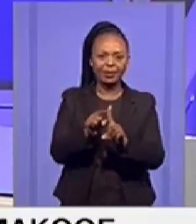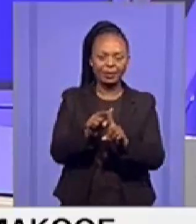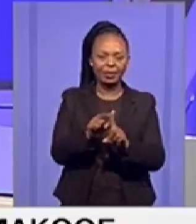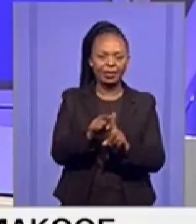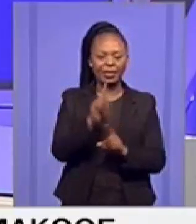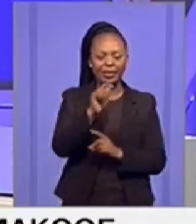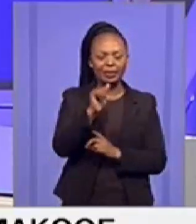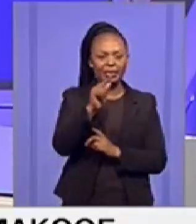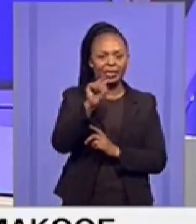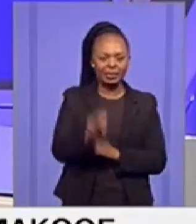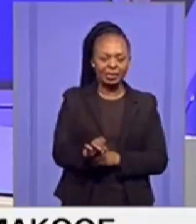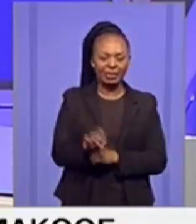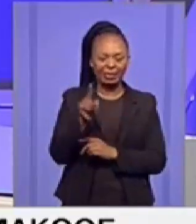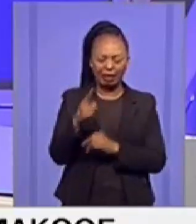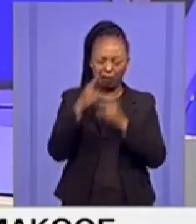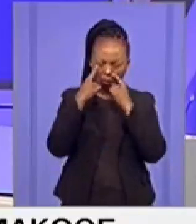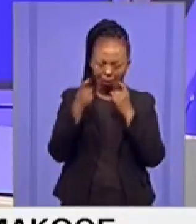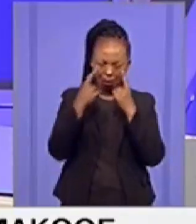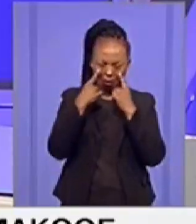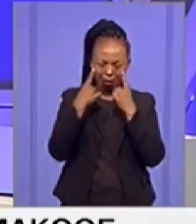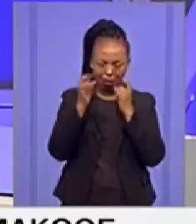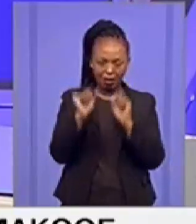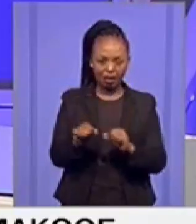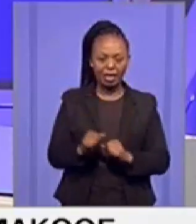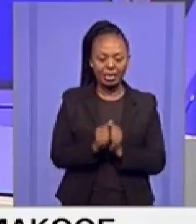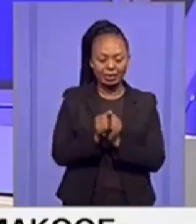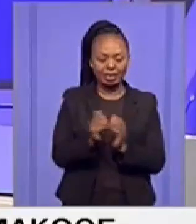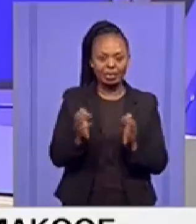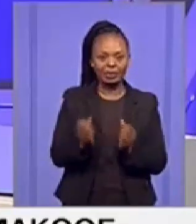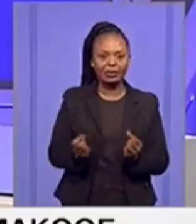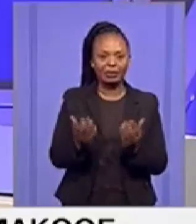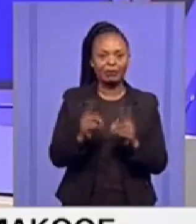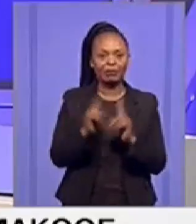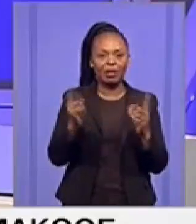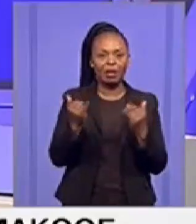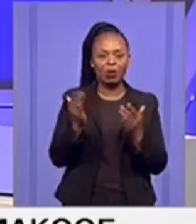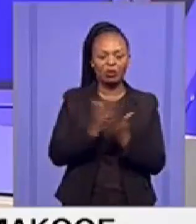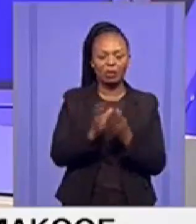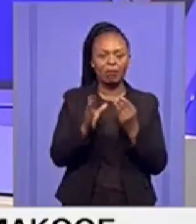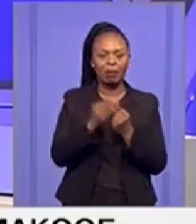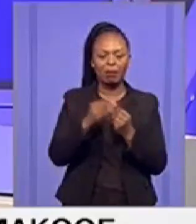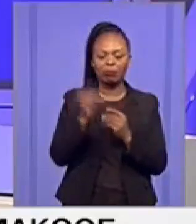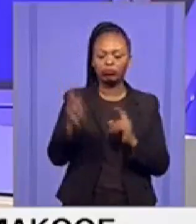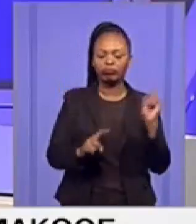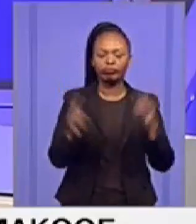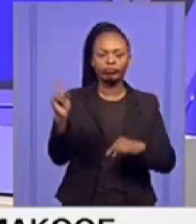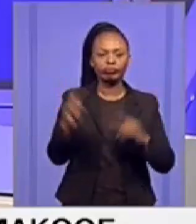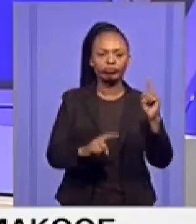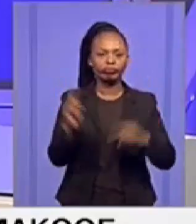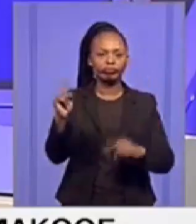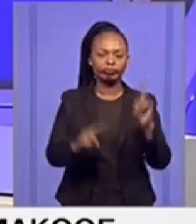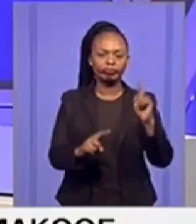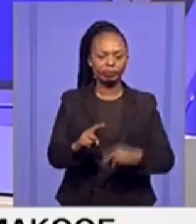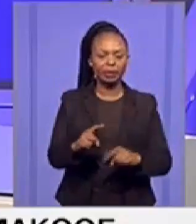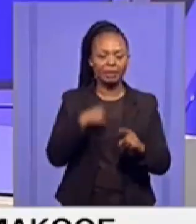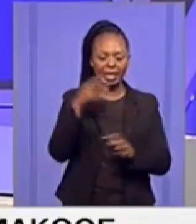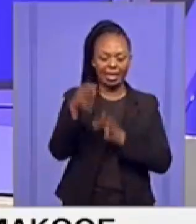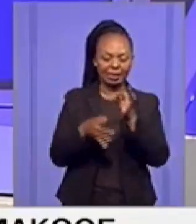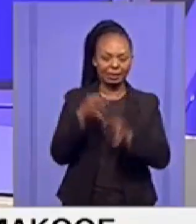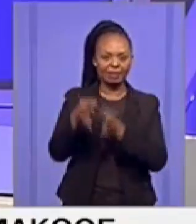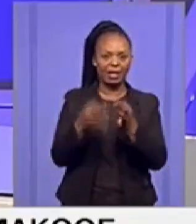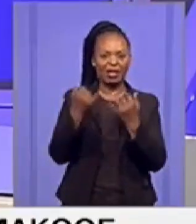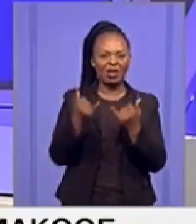Tate Magwe jwale ene tso mo sebetsi go kala fela ha jwale ditho di ntse di kena hanyane fela ka se tlhalositse so ke